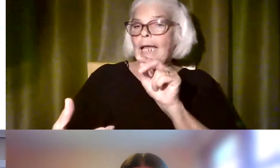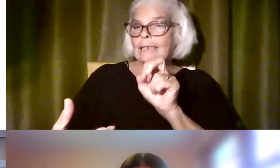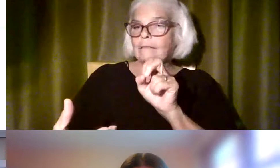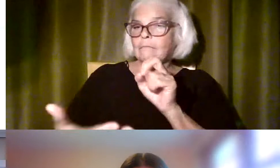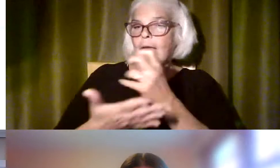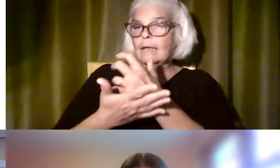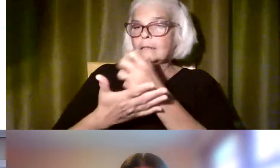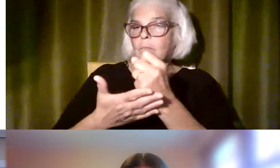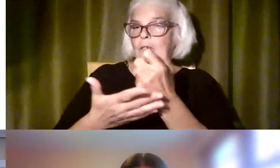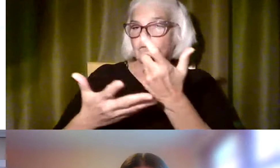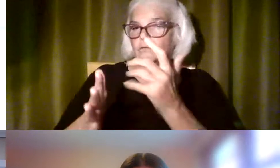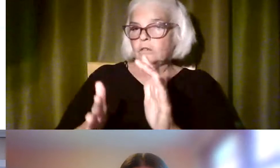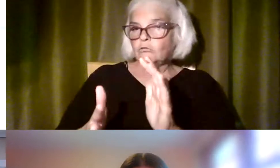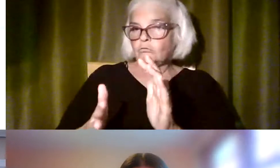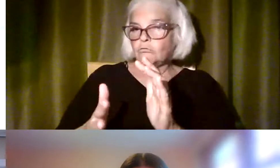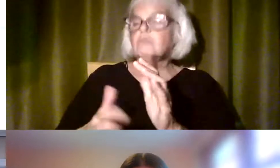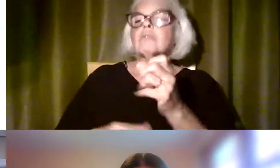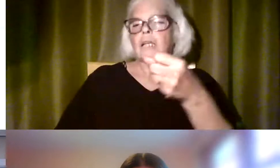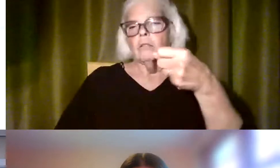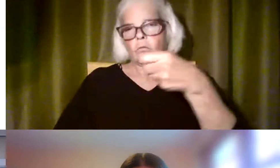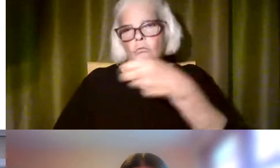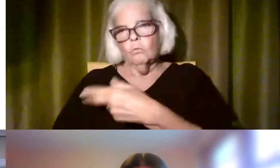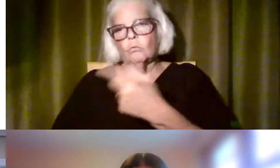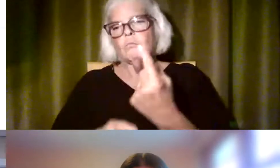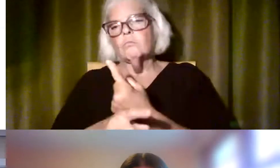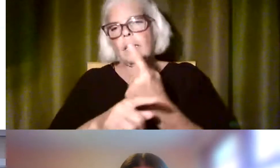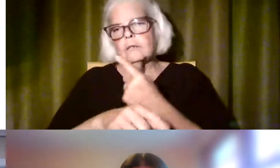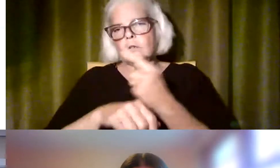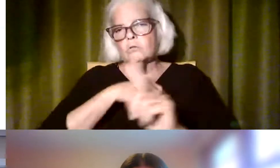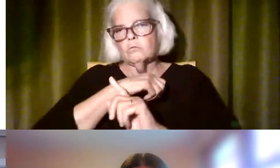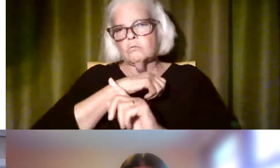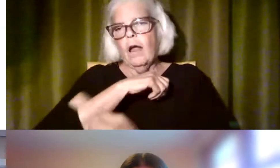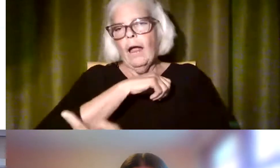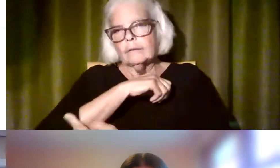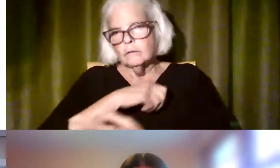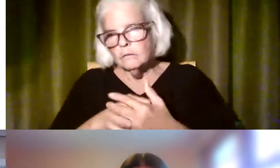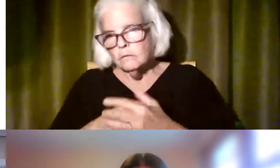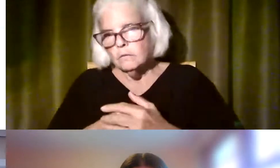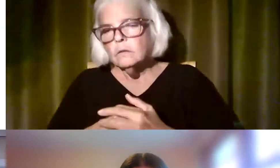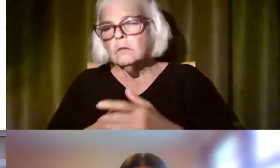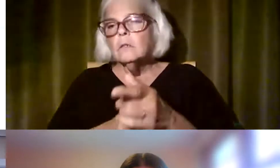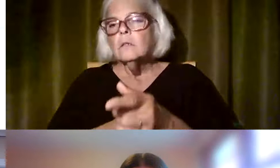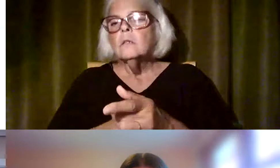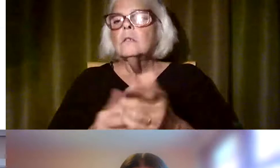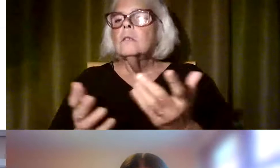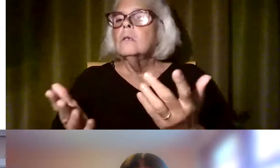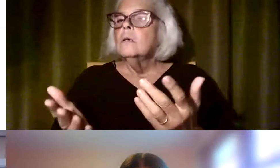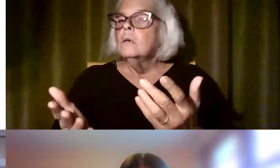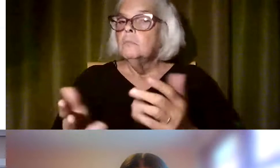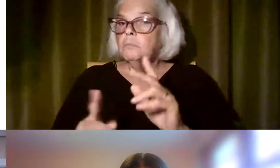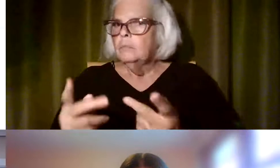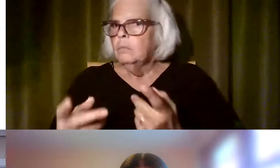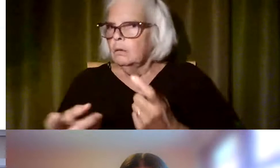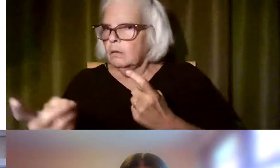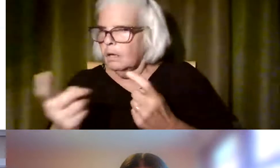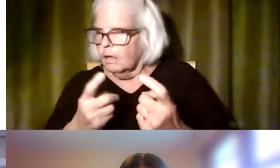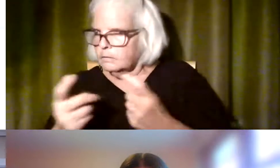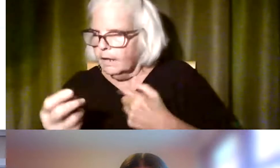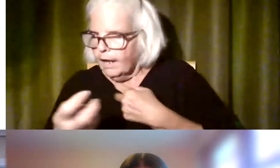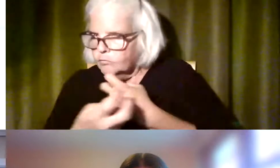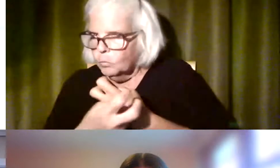conversations about anything that might be toxic or an active ingredient that would be harmful to the